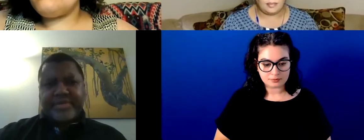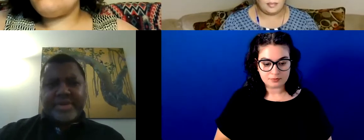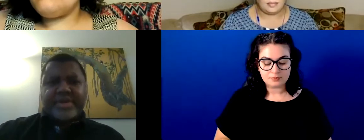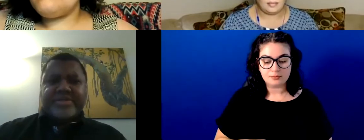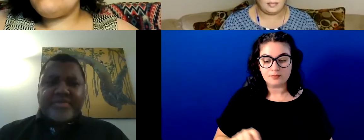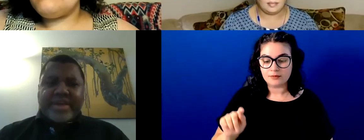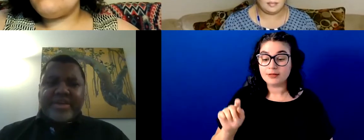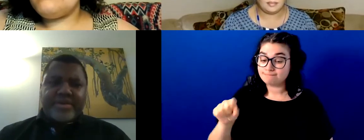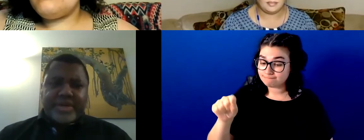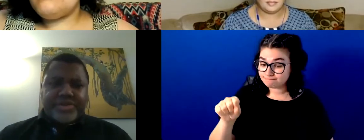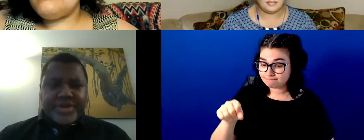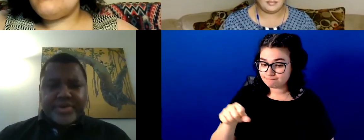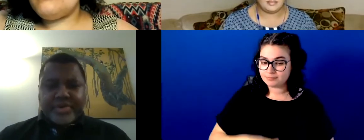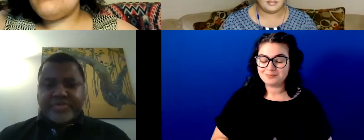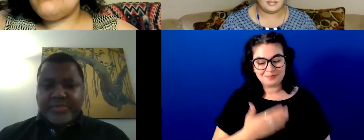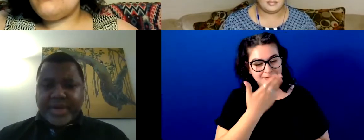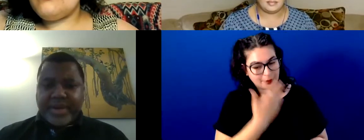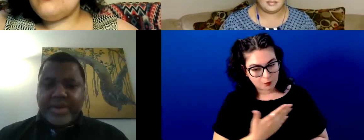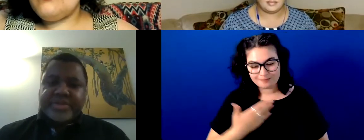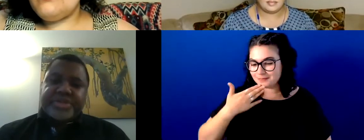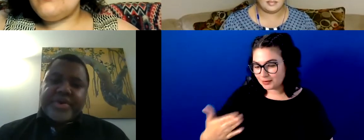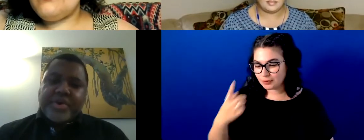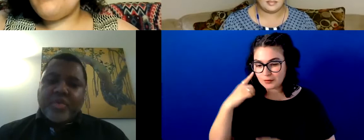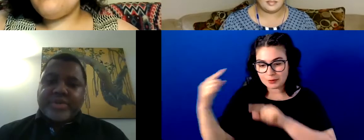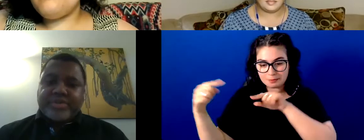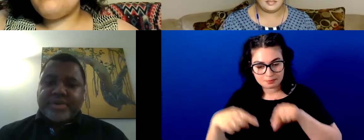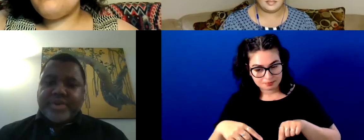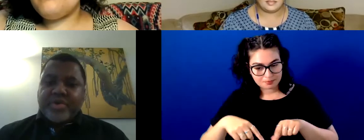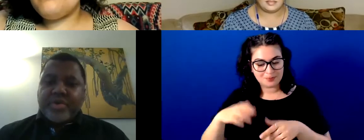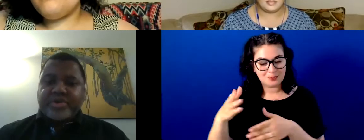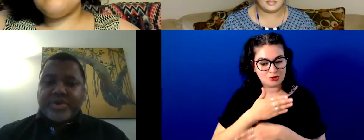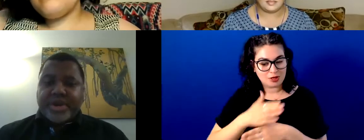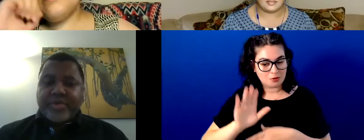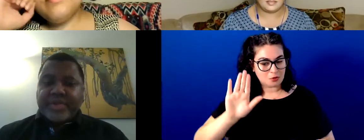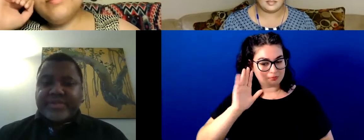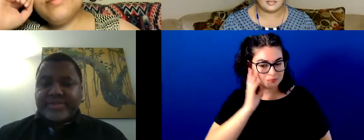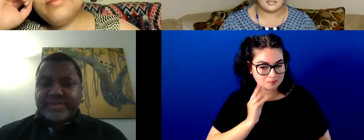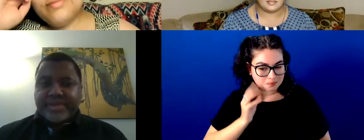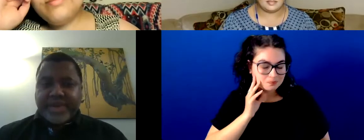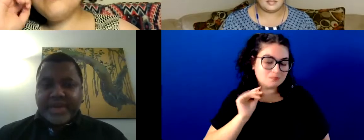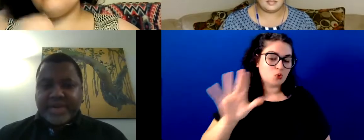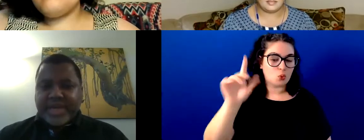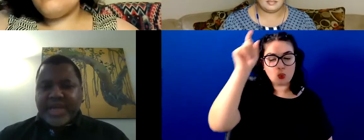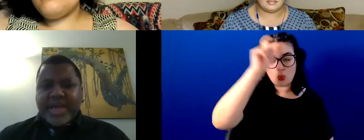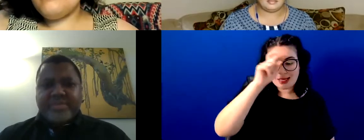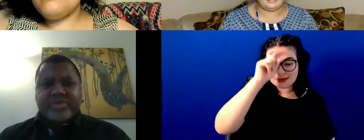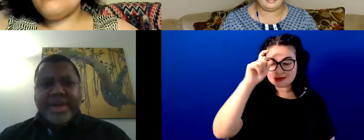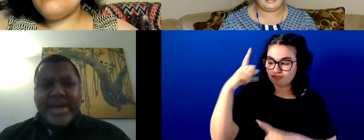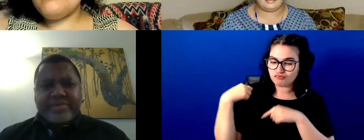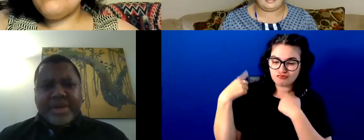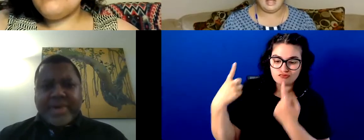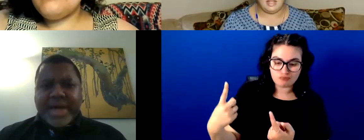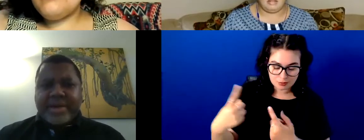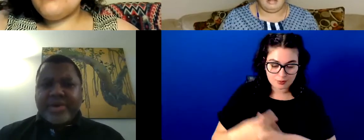Absolutely. So thank you, Kehisha and Chris, for being here and sharing your wisdom and your journey with us this evening. So I